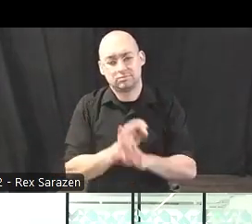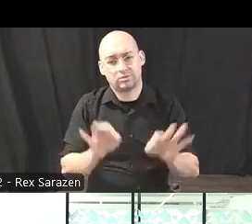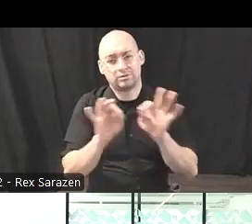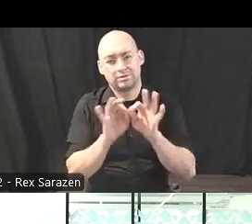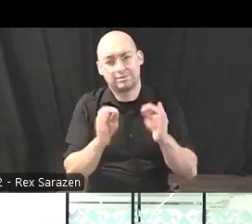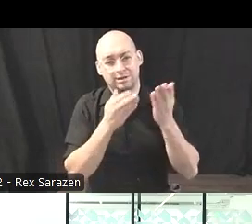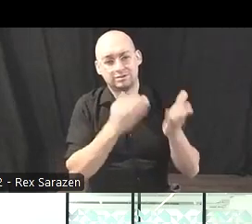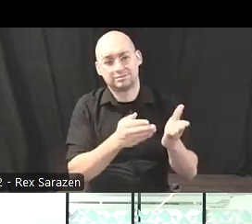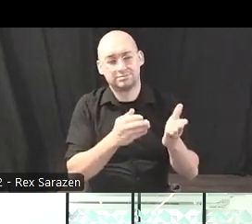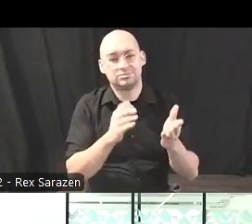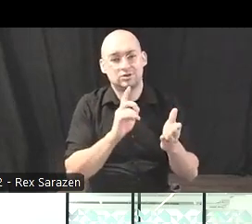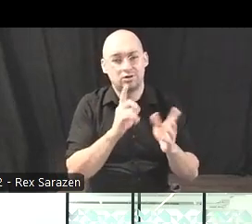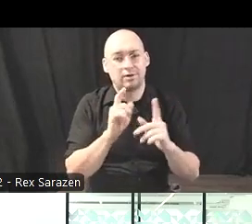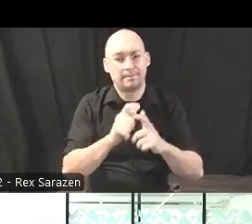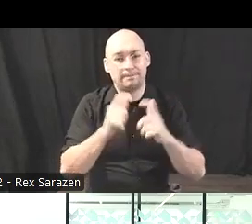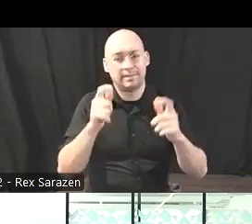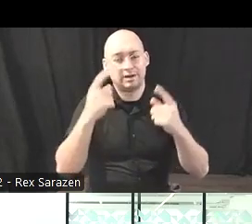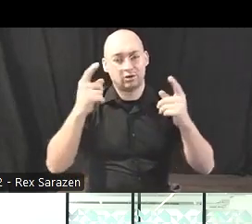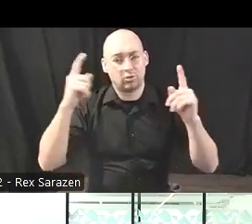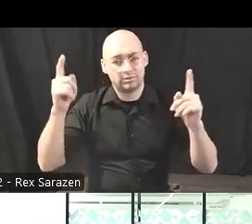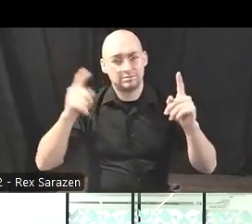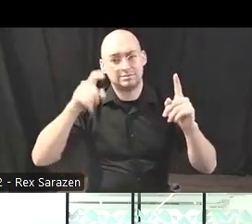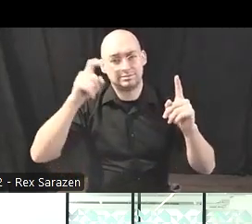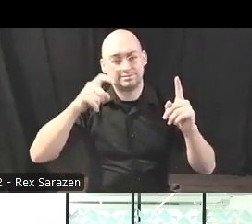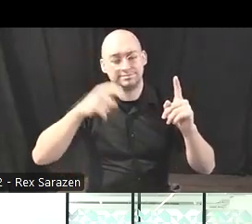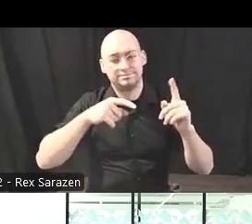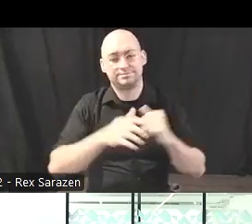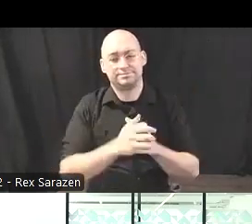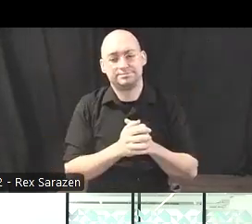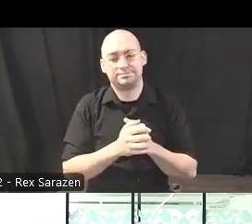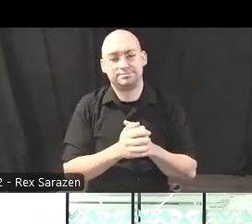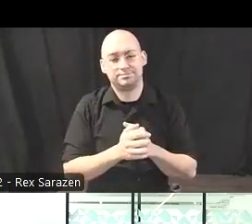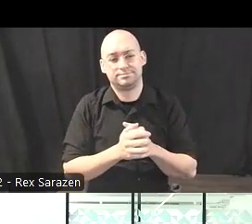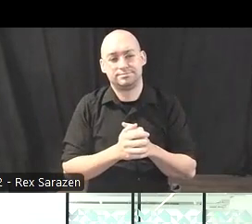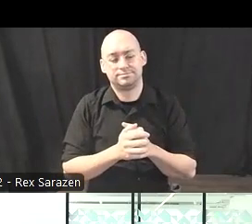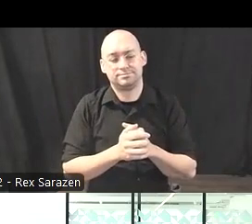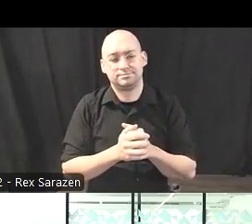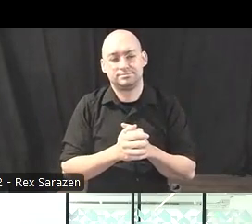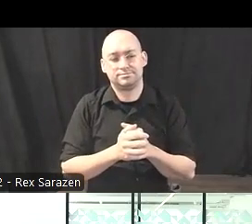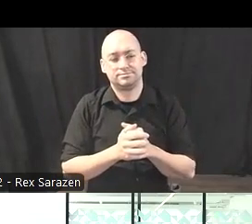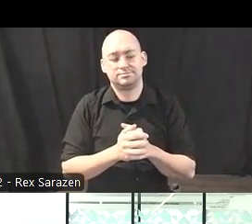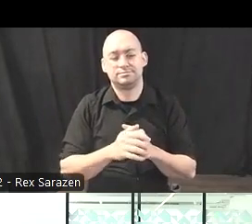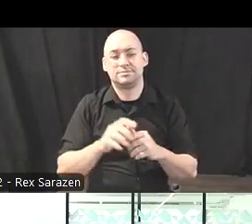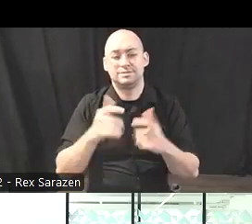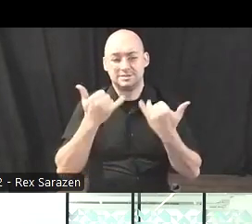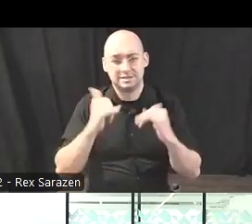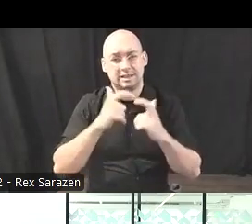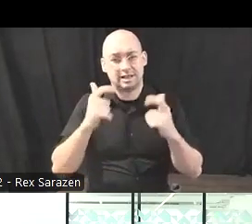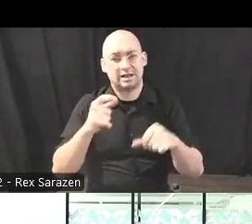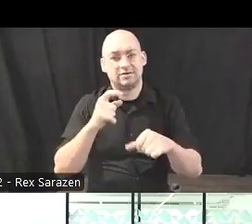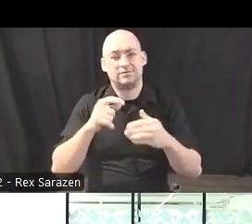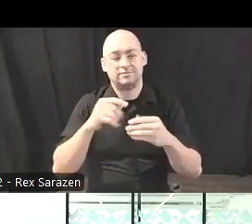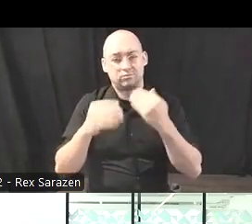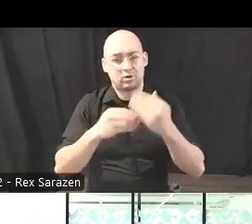goals that we need to achieve, and we recognize we still have a ways to go. So we've heard you loud and clear about